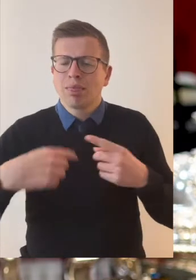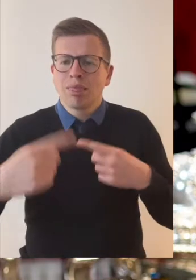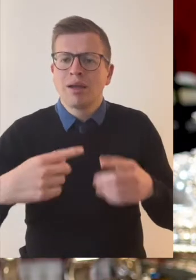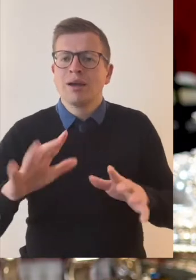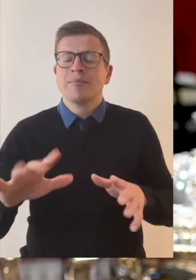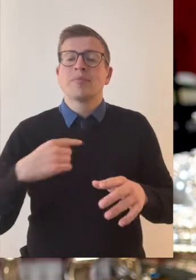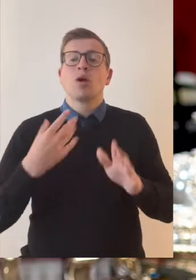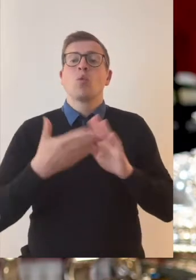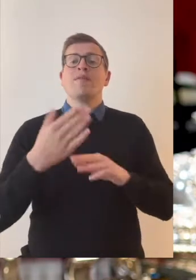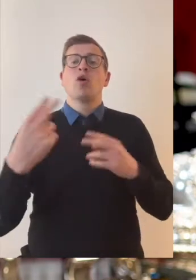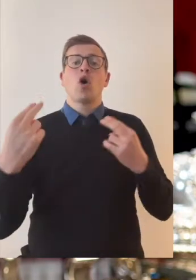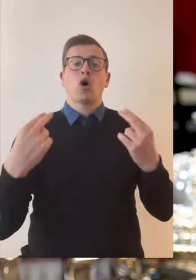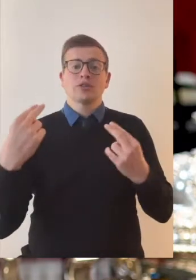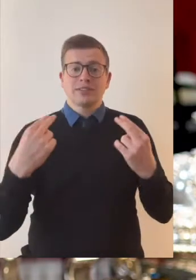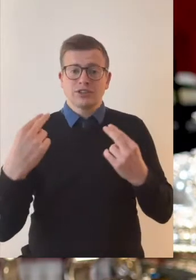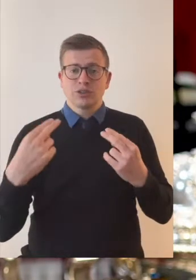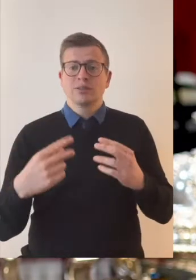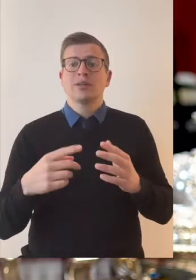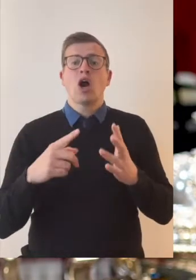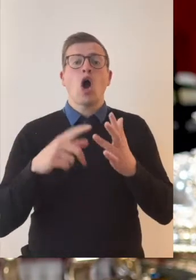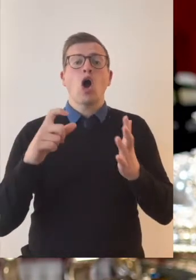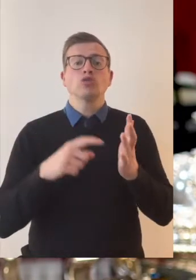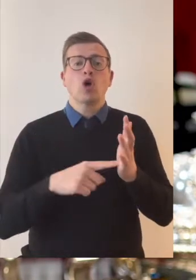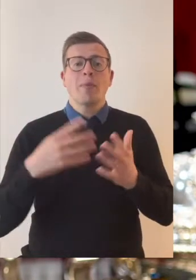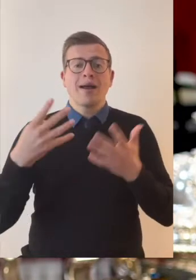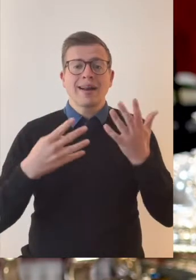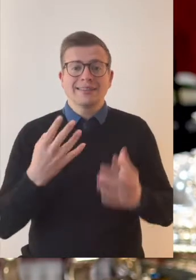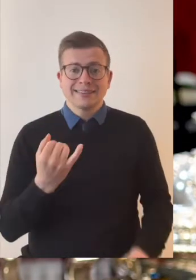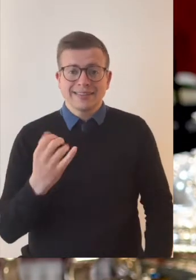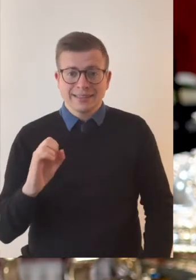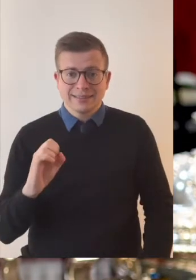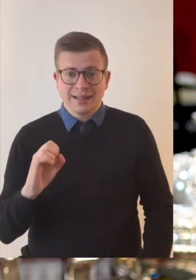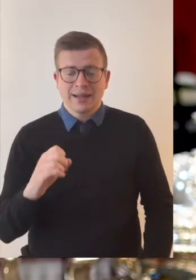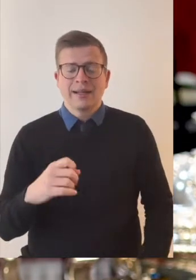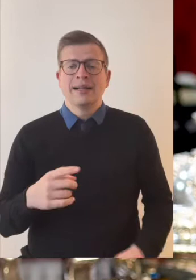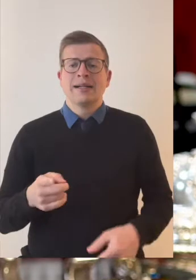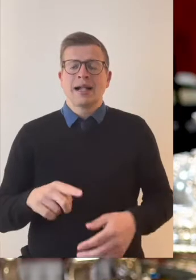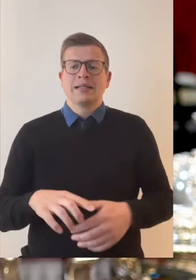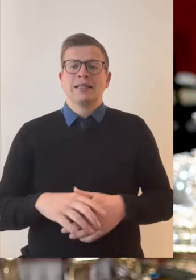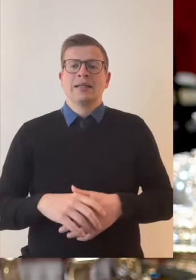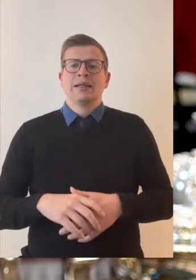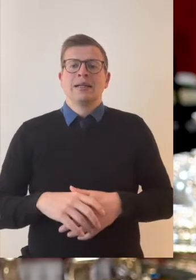I went for an audition in the October of 1960, and